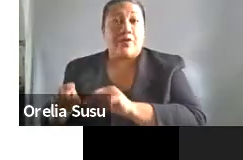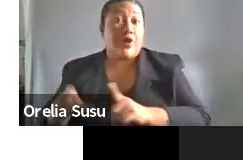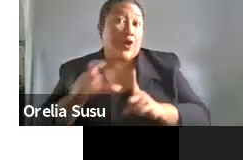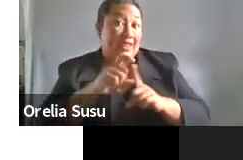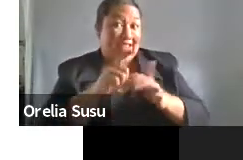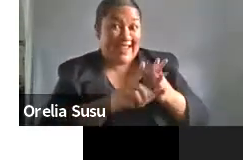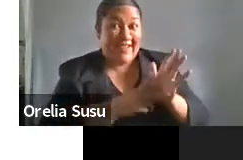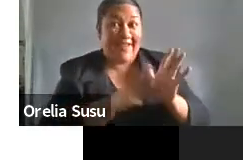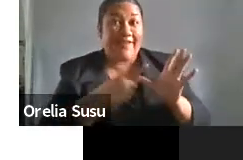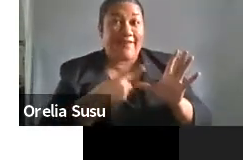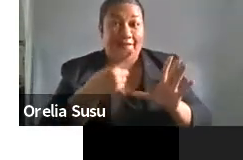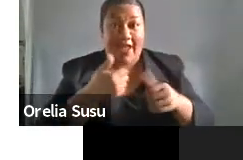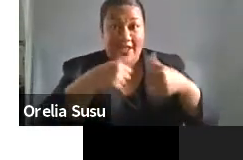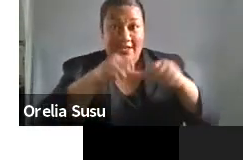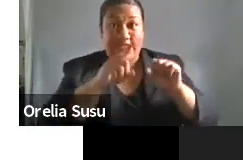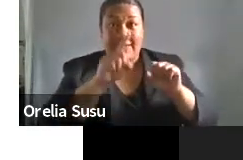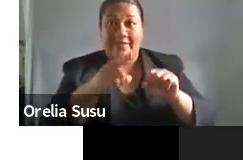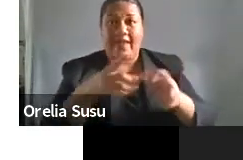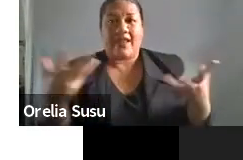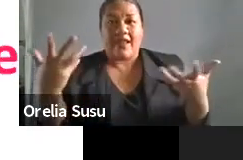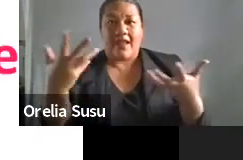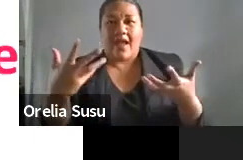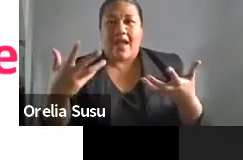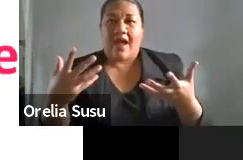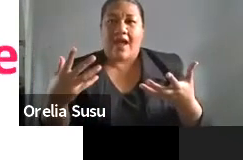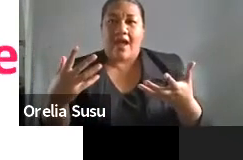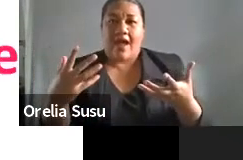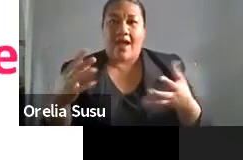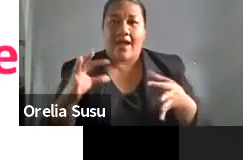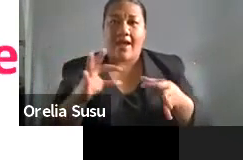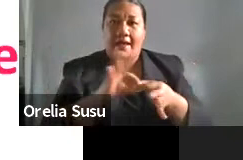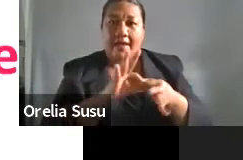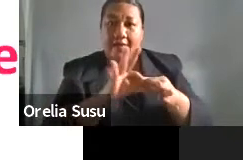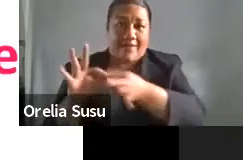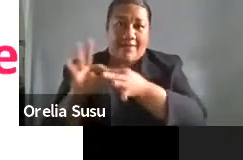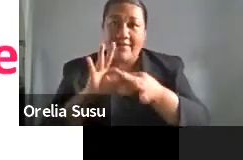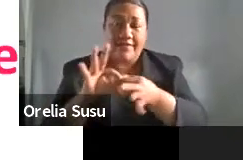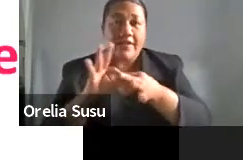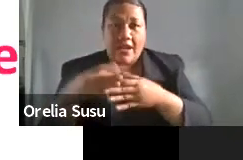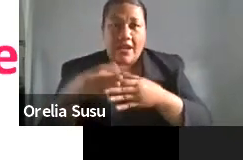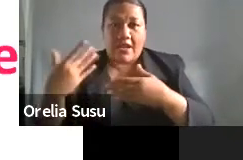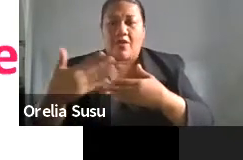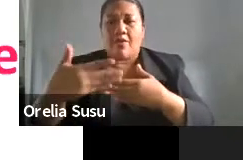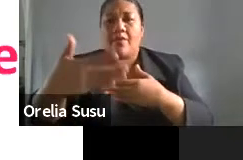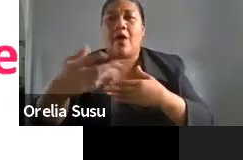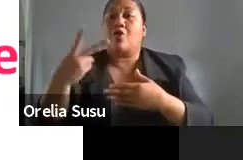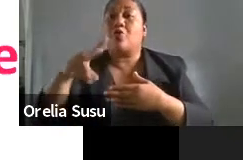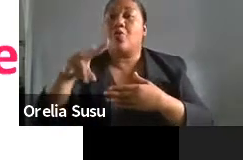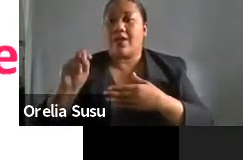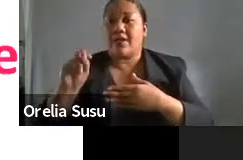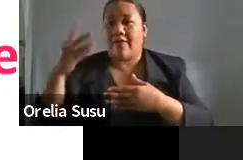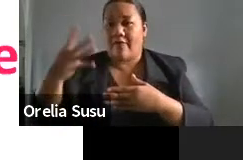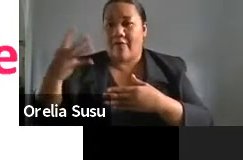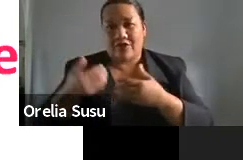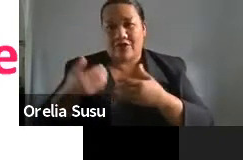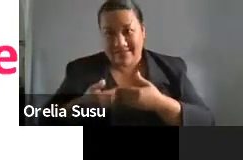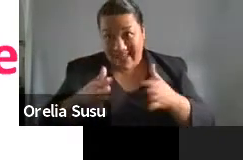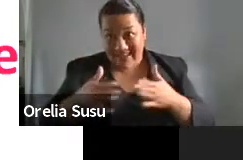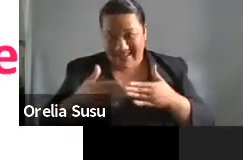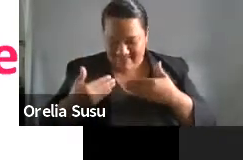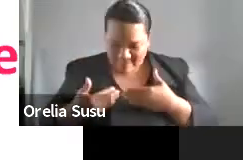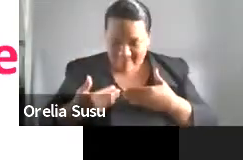through this network, which has started in 2014 and still going on. Later in the slides, will see all the